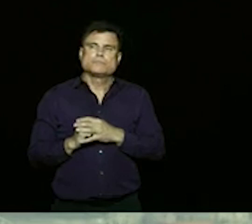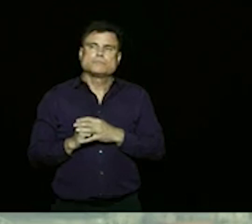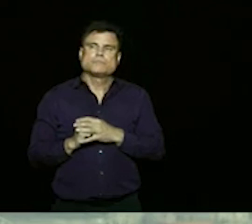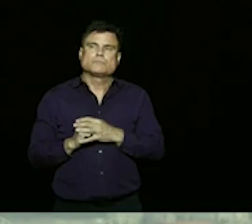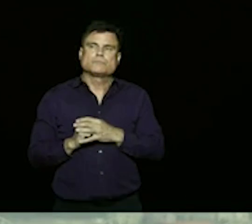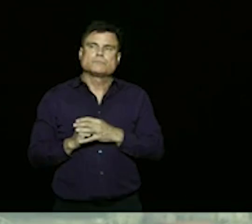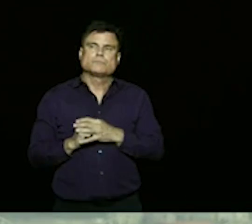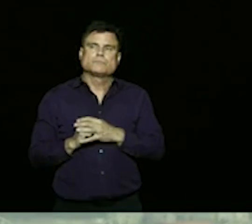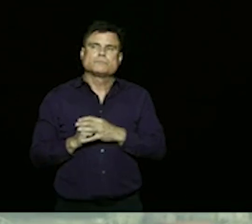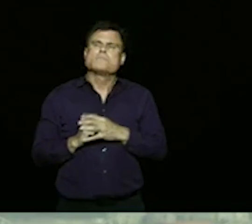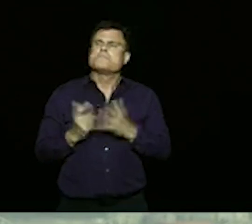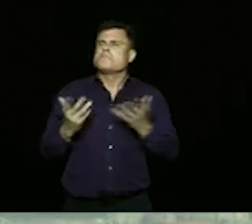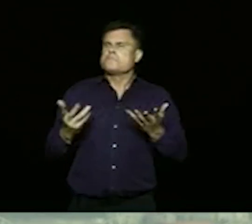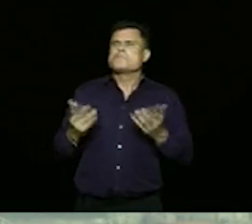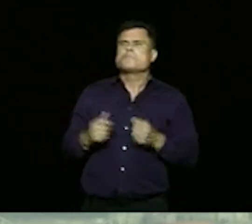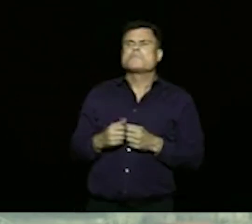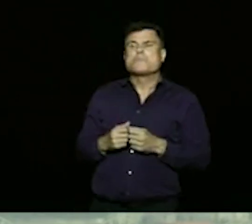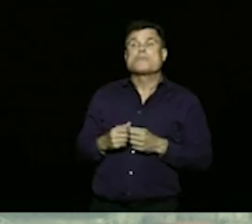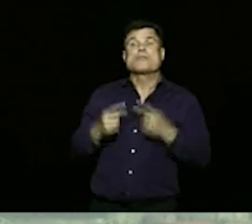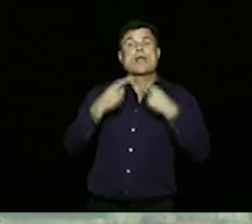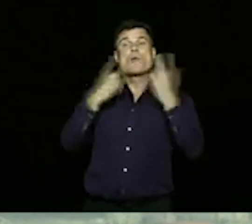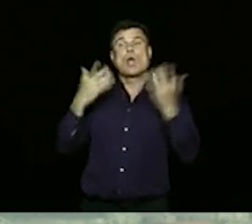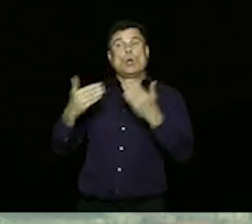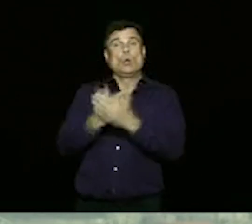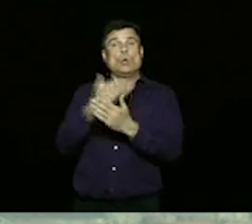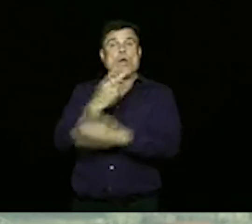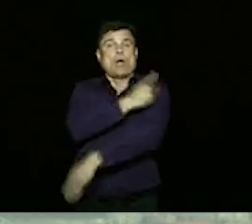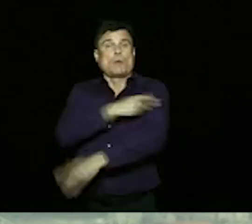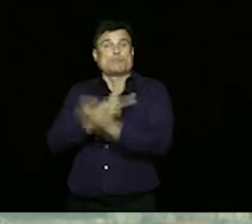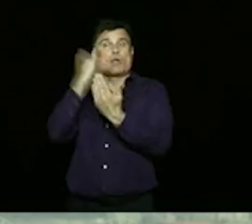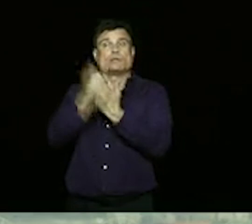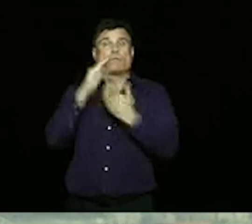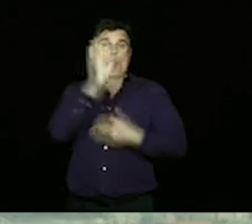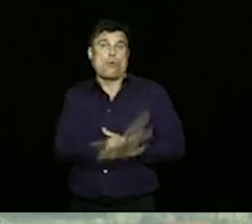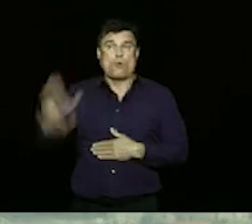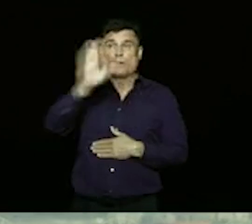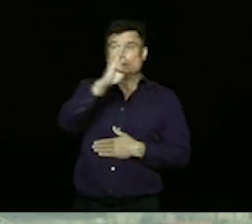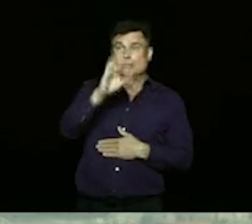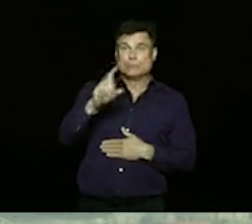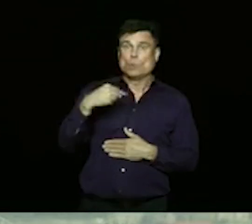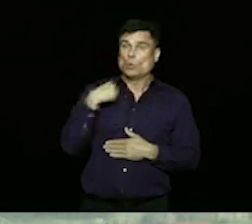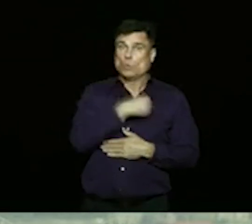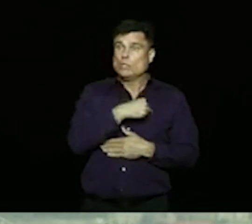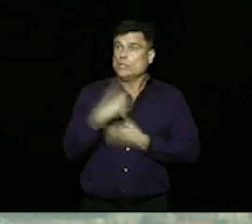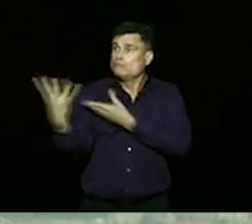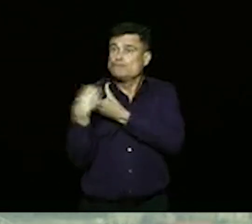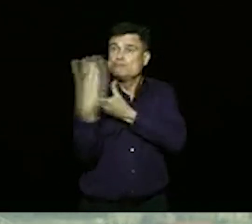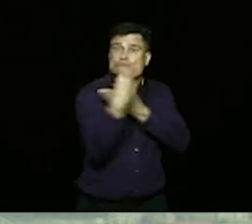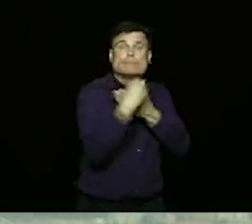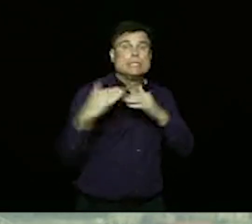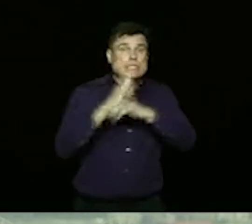in each case we've involved First Nations community, Indigenous communities around the construction of new